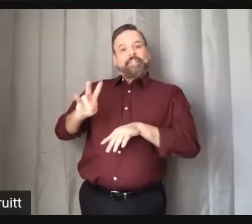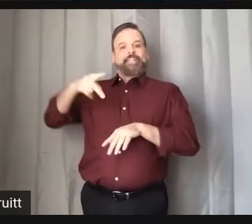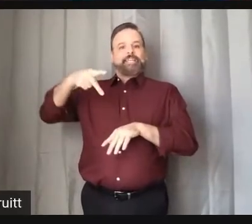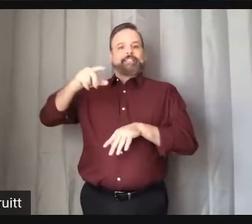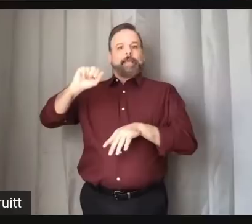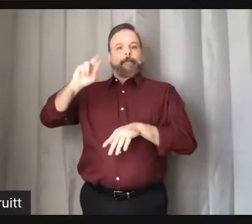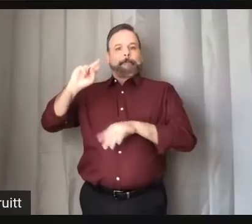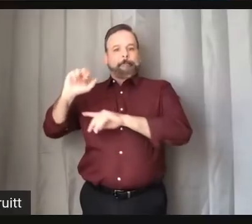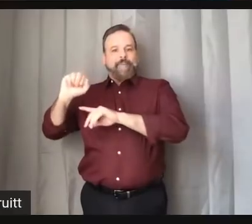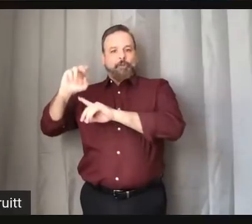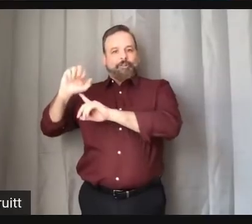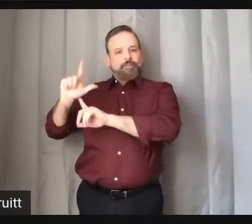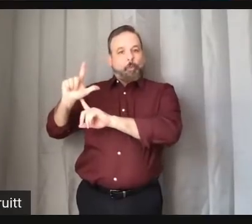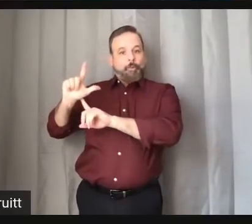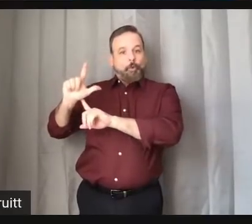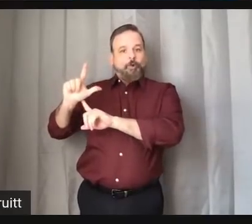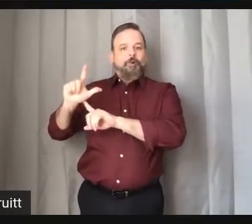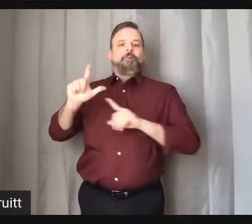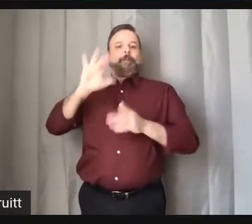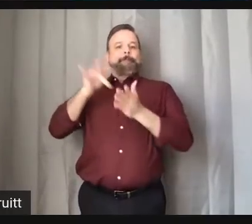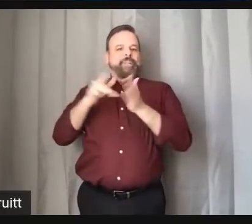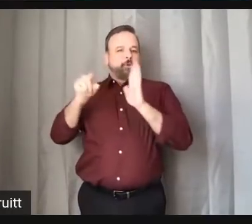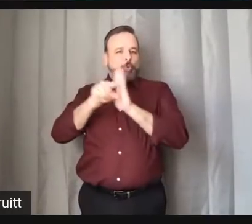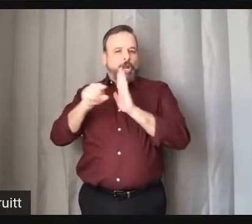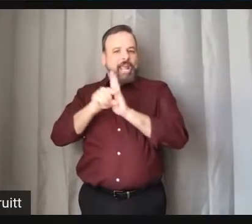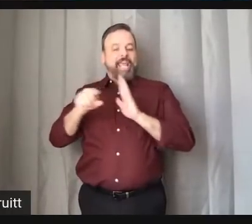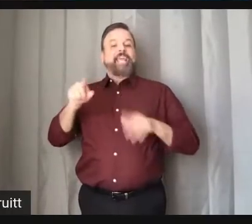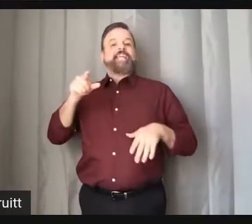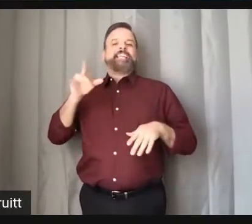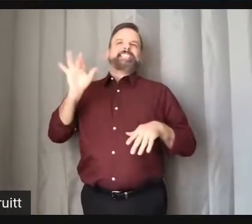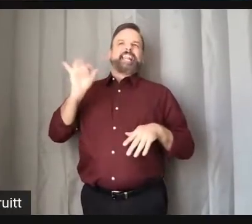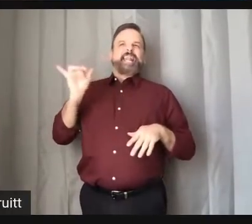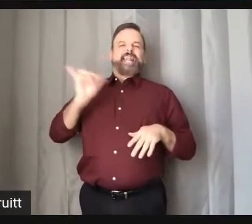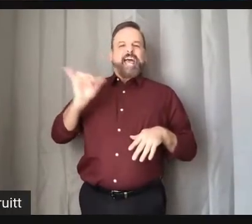Coco meets Stranger Things, and it's based on Dominican folklore.